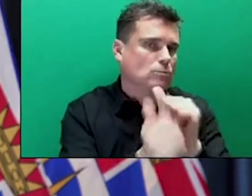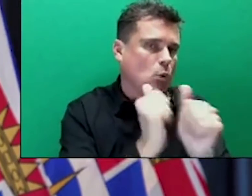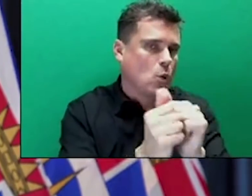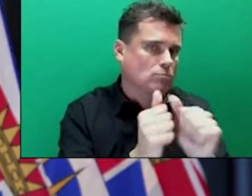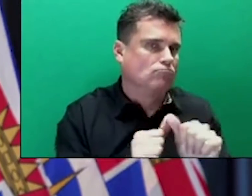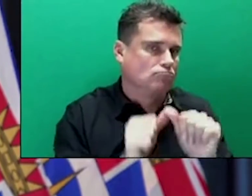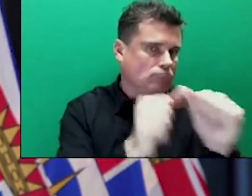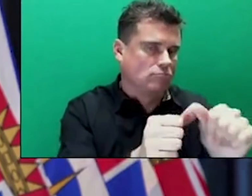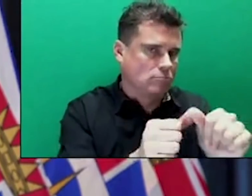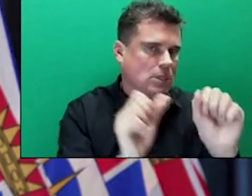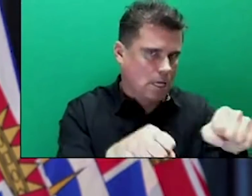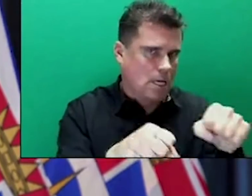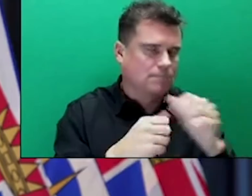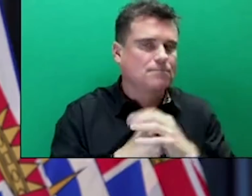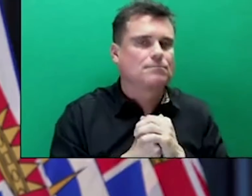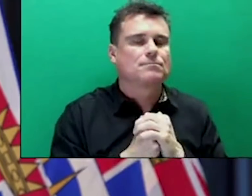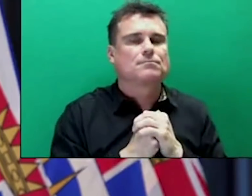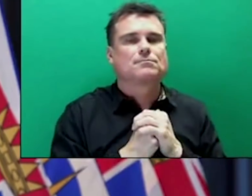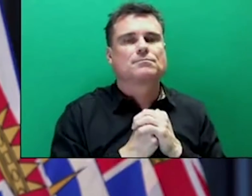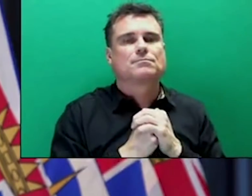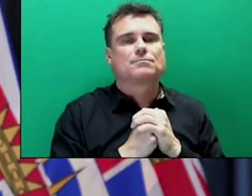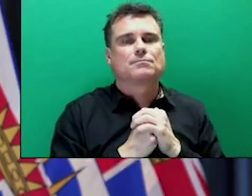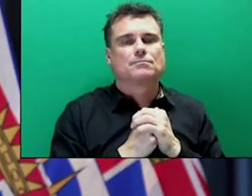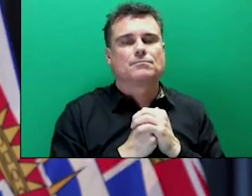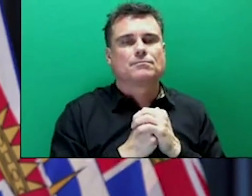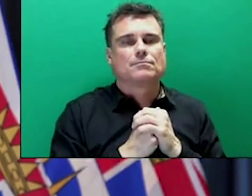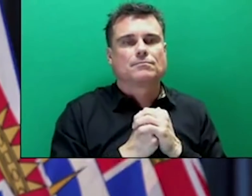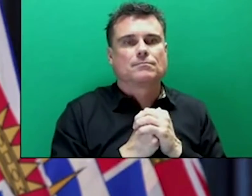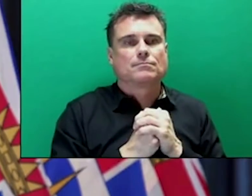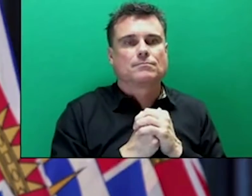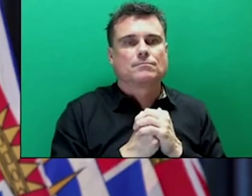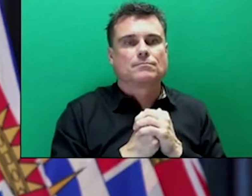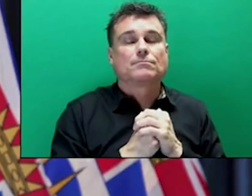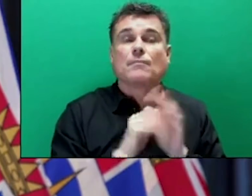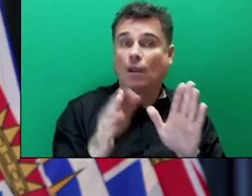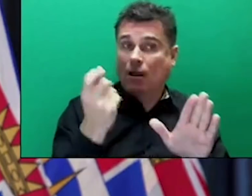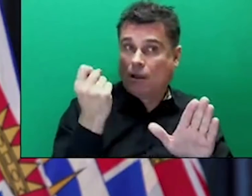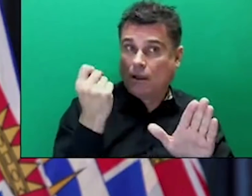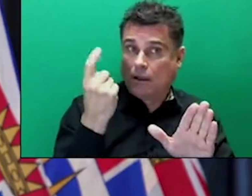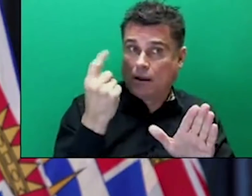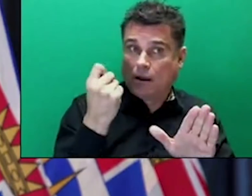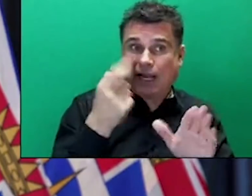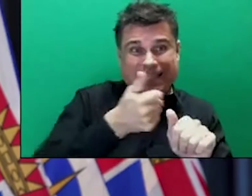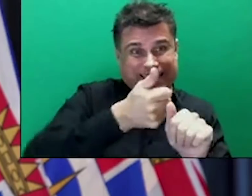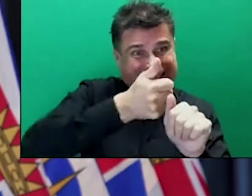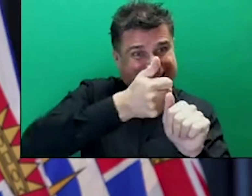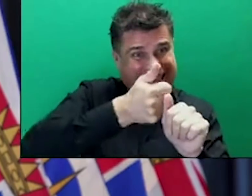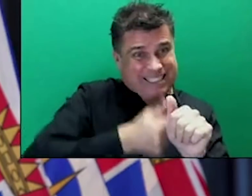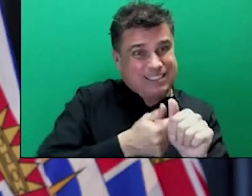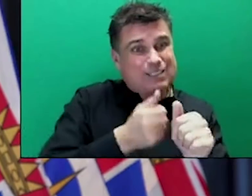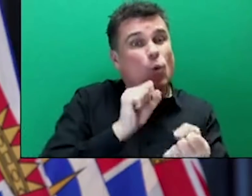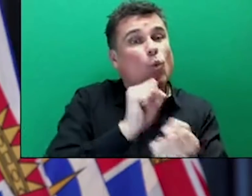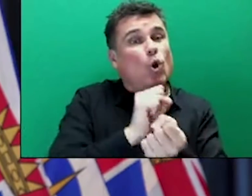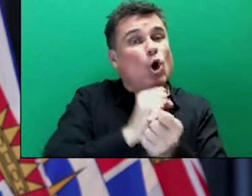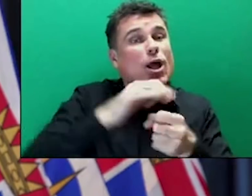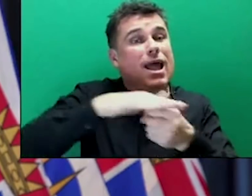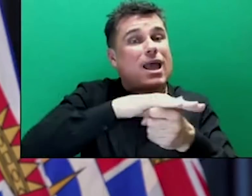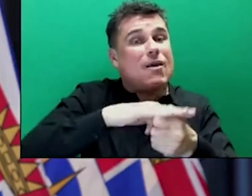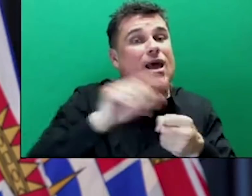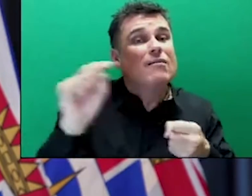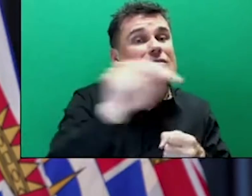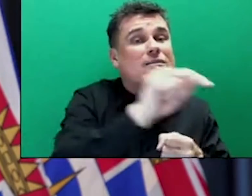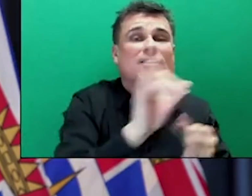must continue, and these include reviewing and updating of COVID-19 safety plans in all workplaces, daily health